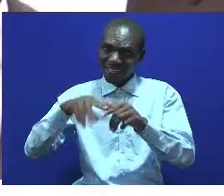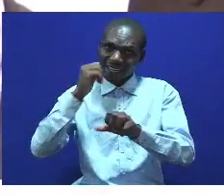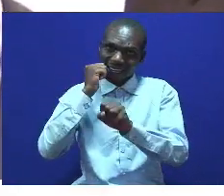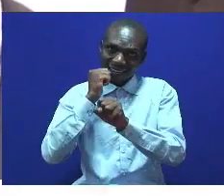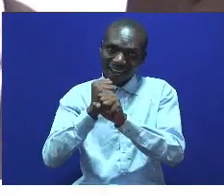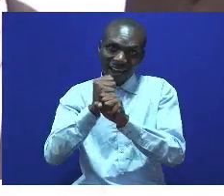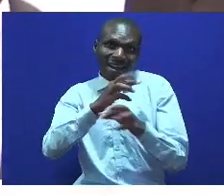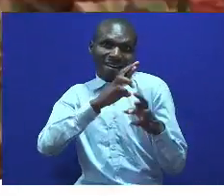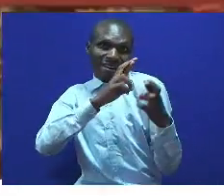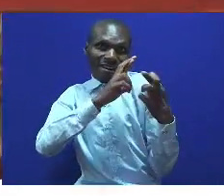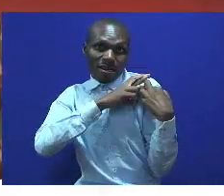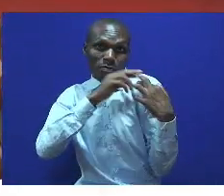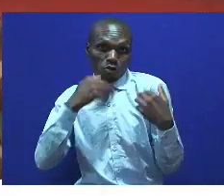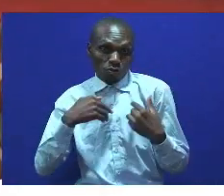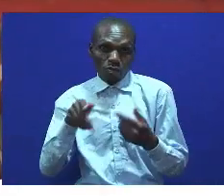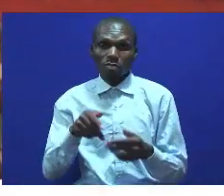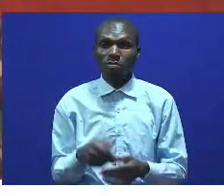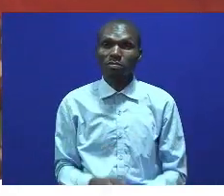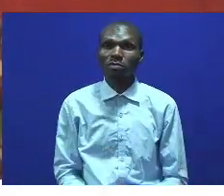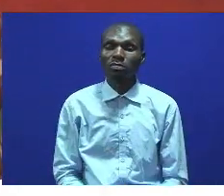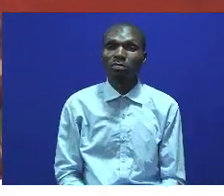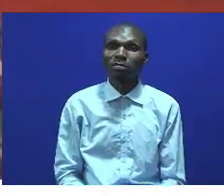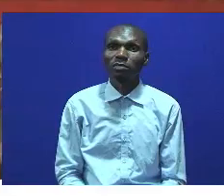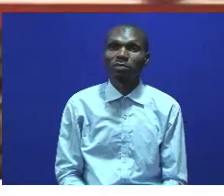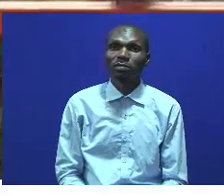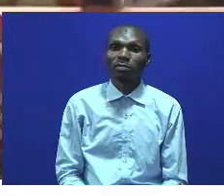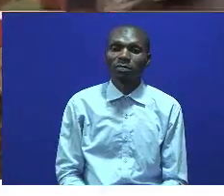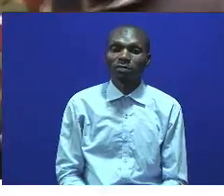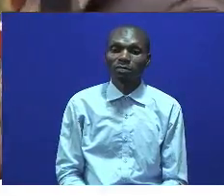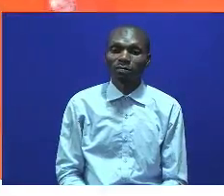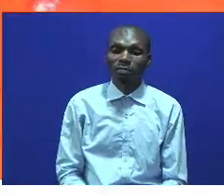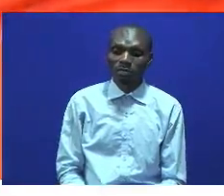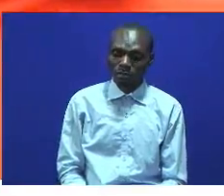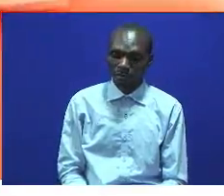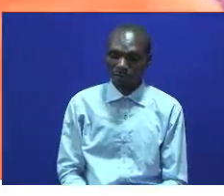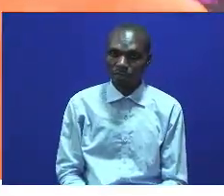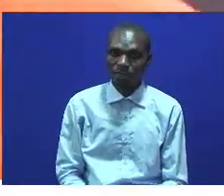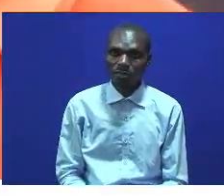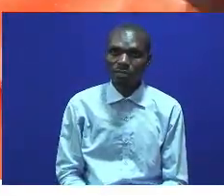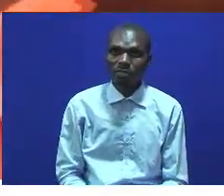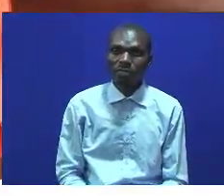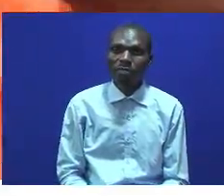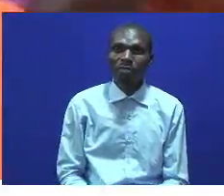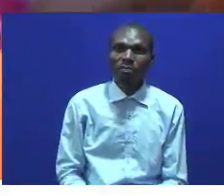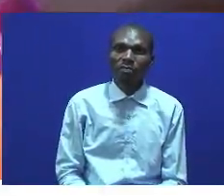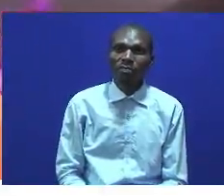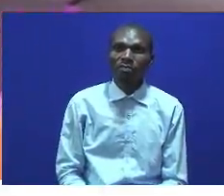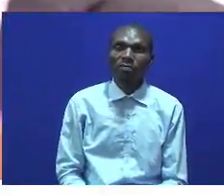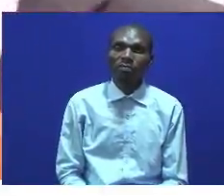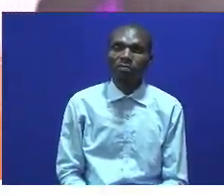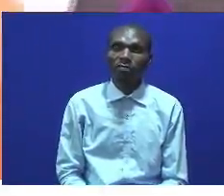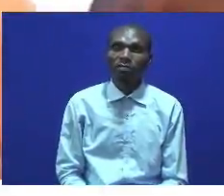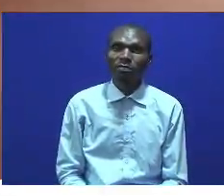personally responsible. Ngoripotele ya Egetaseni Kia Ndizi TV, Letaliane Mildred Momanye.